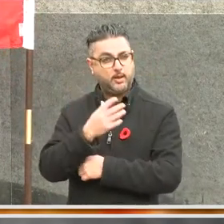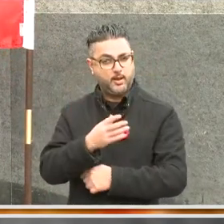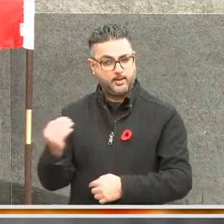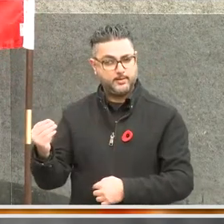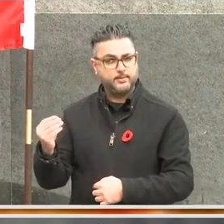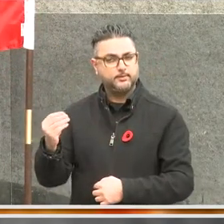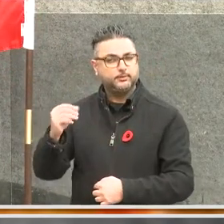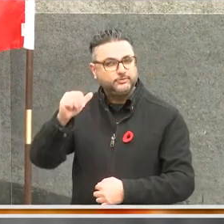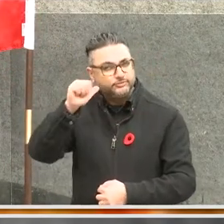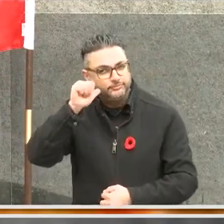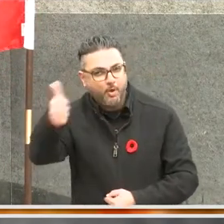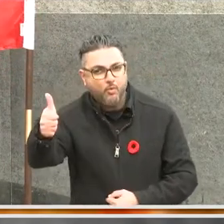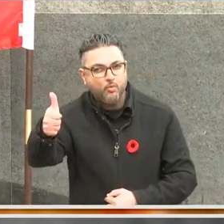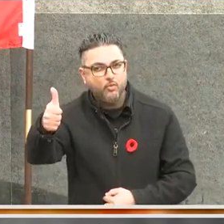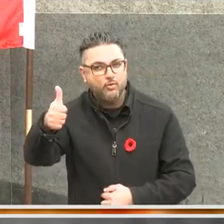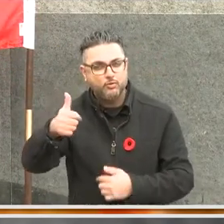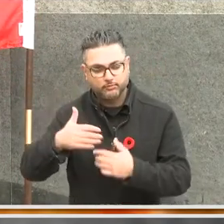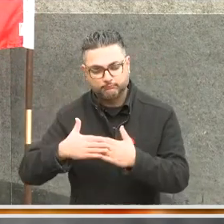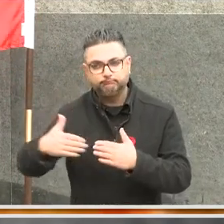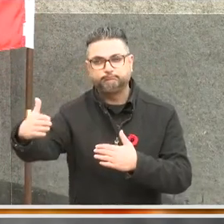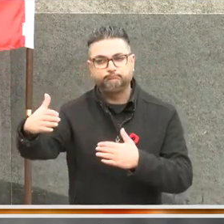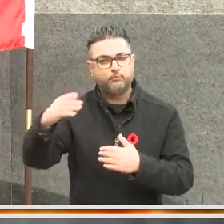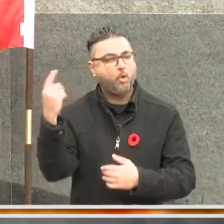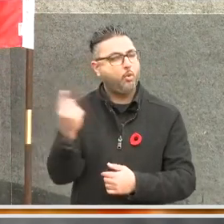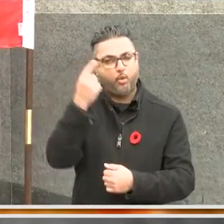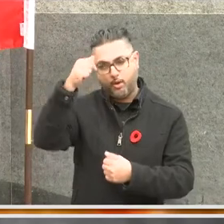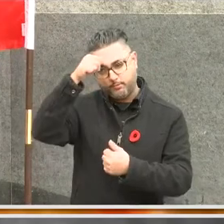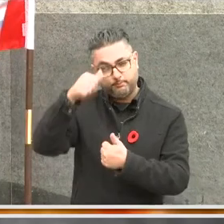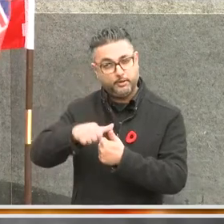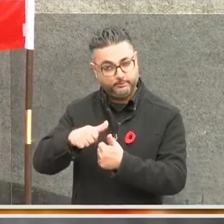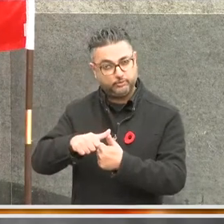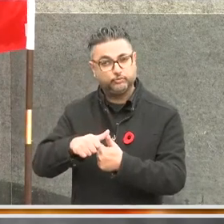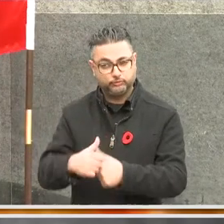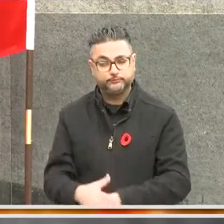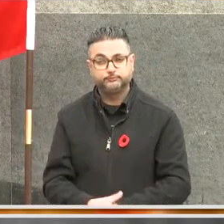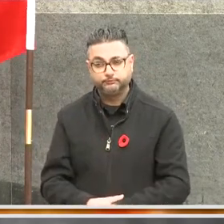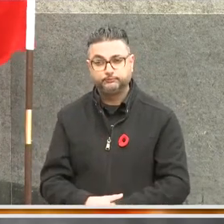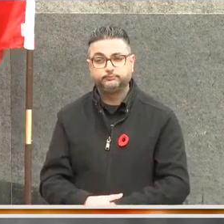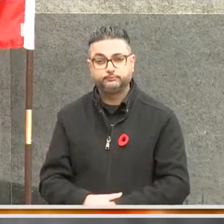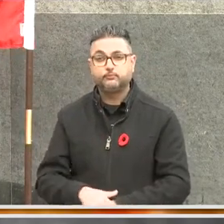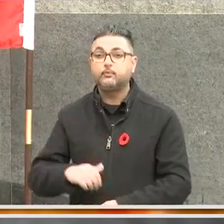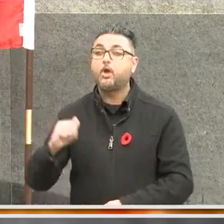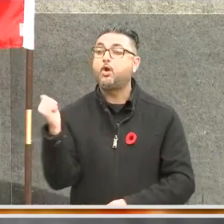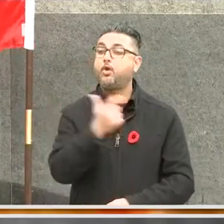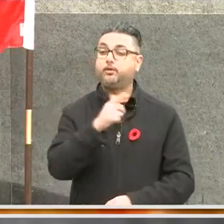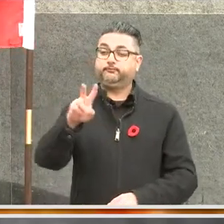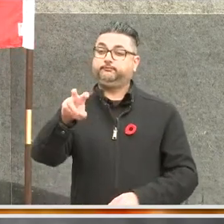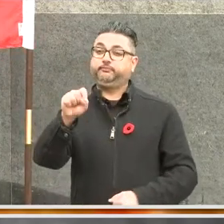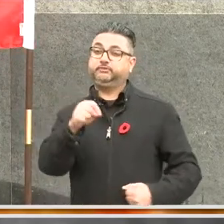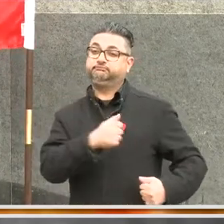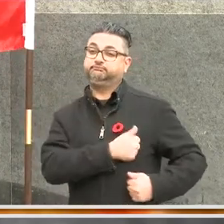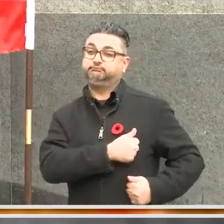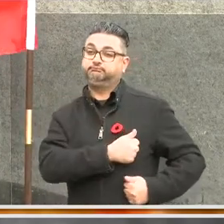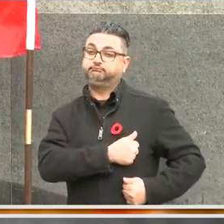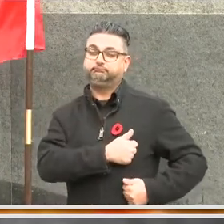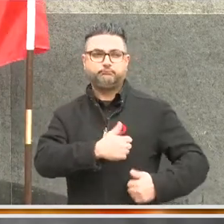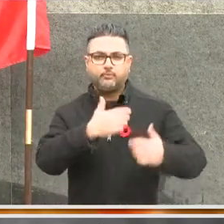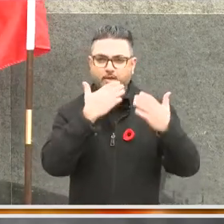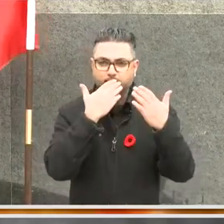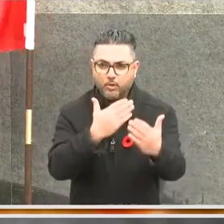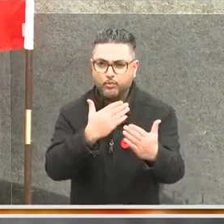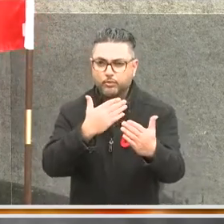Chimigwech, Kinishamagnish, to all the veterans, Chimigwech, lest we forget.